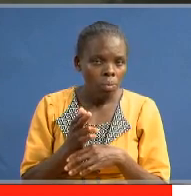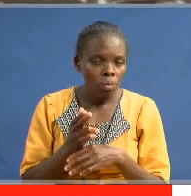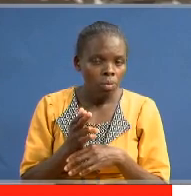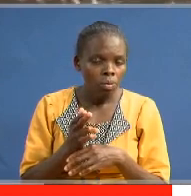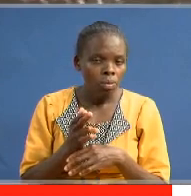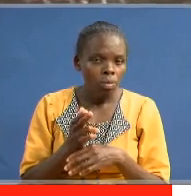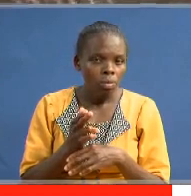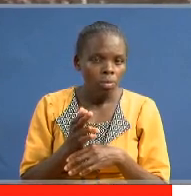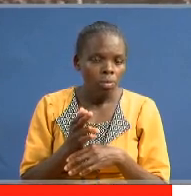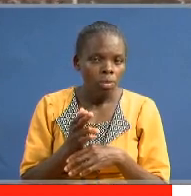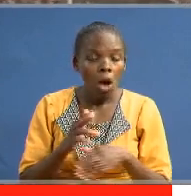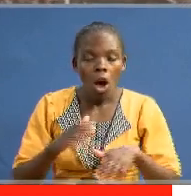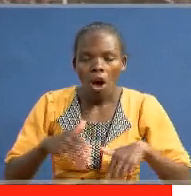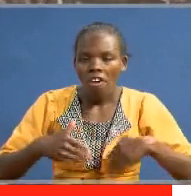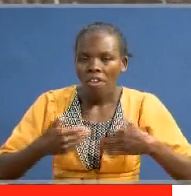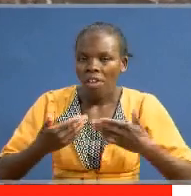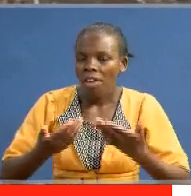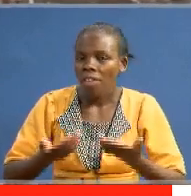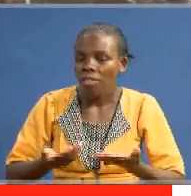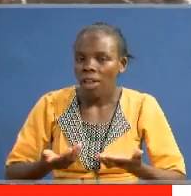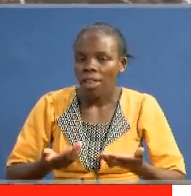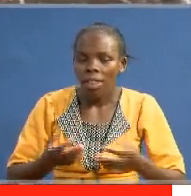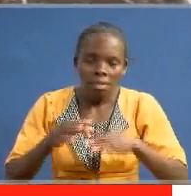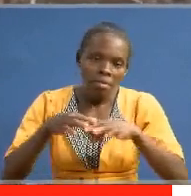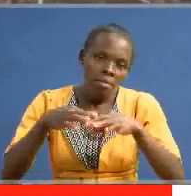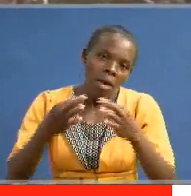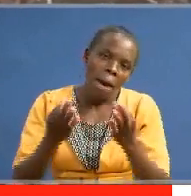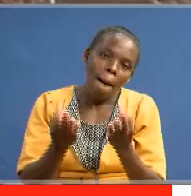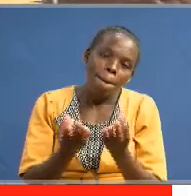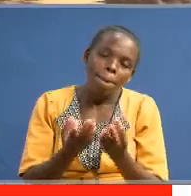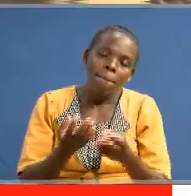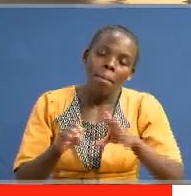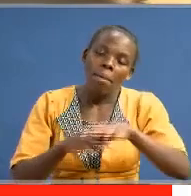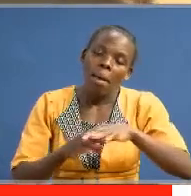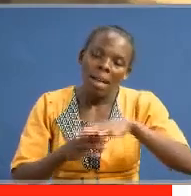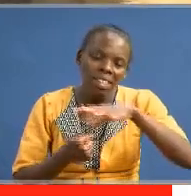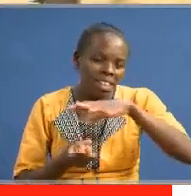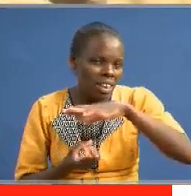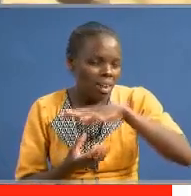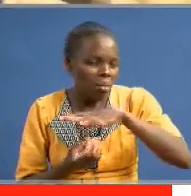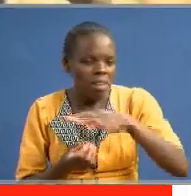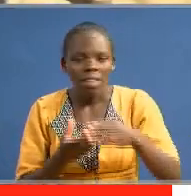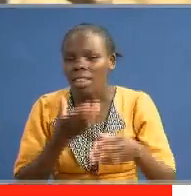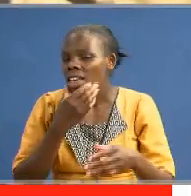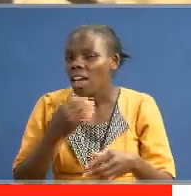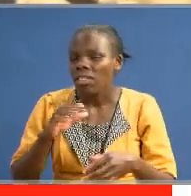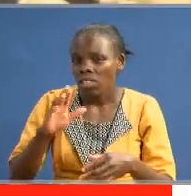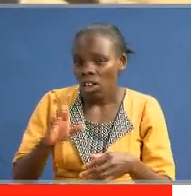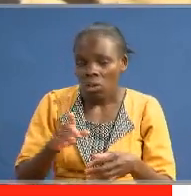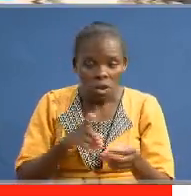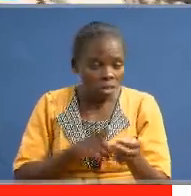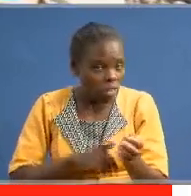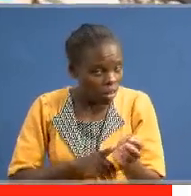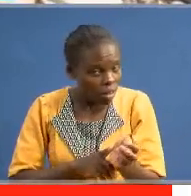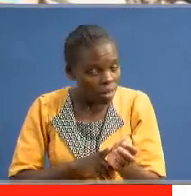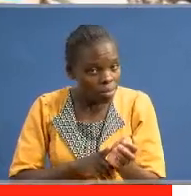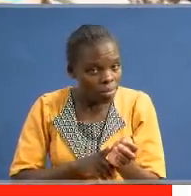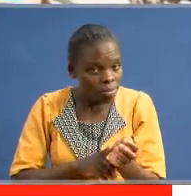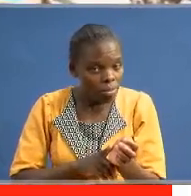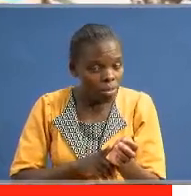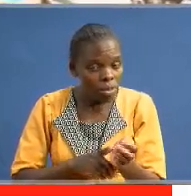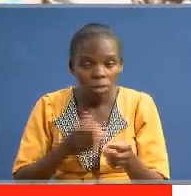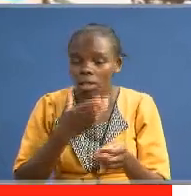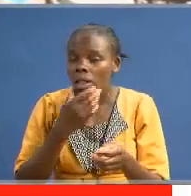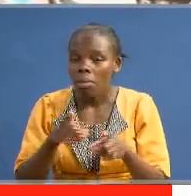ammunition? However, the victim's family members have refuted claims that their son was a drug peddler. According to the brother